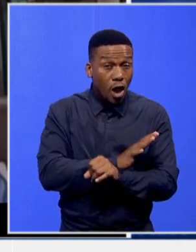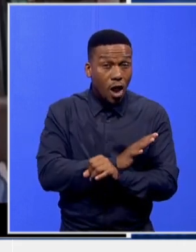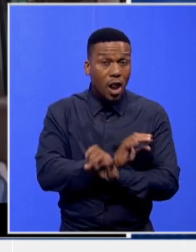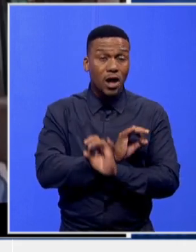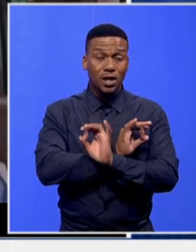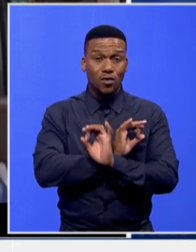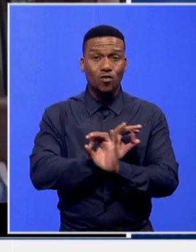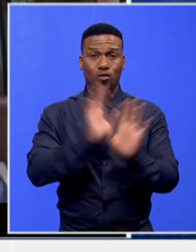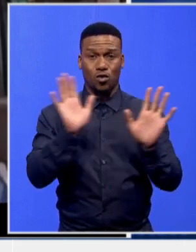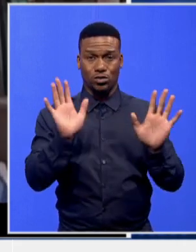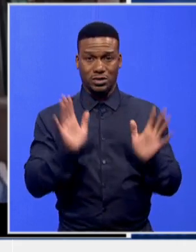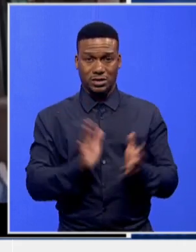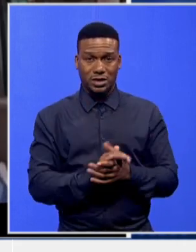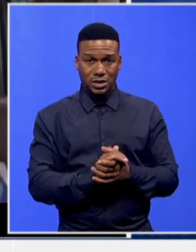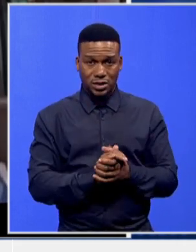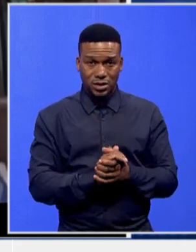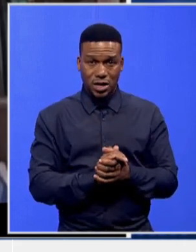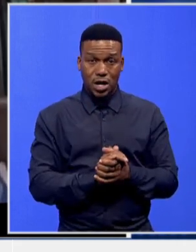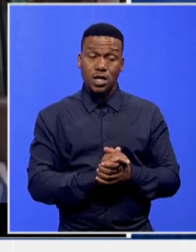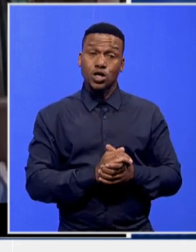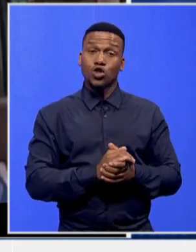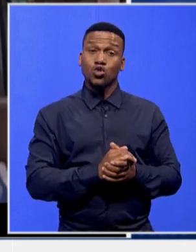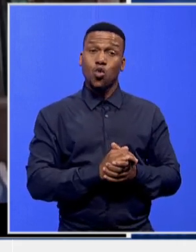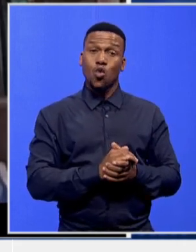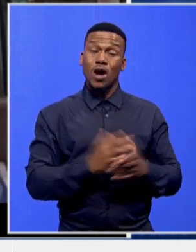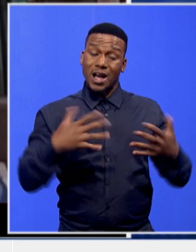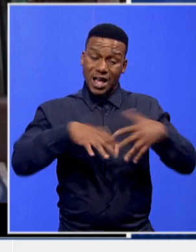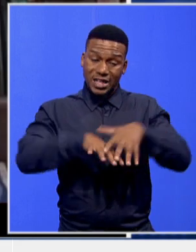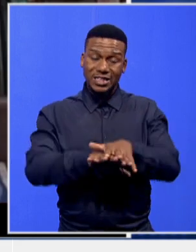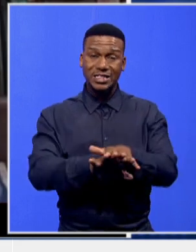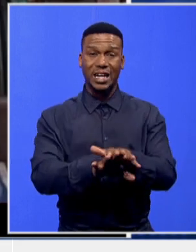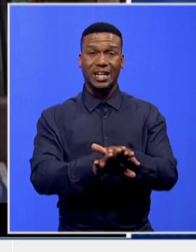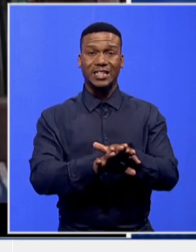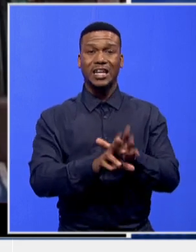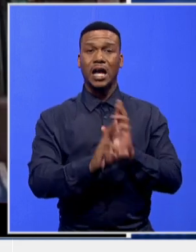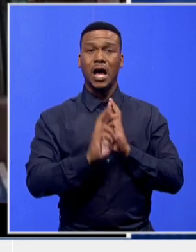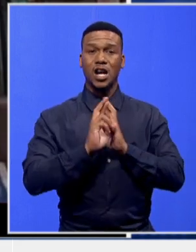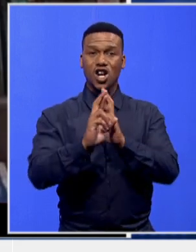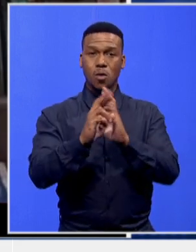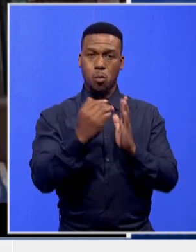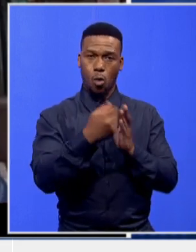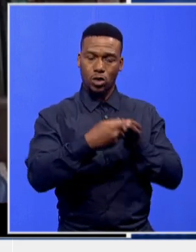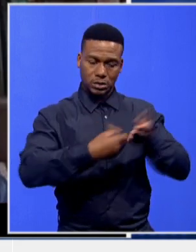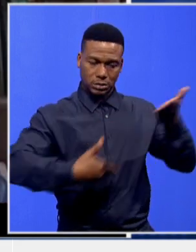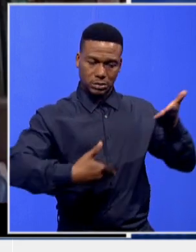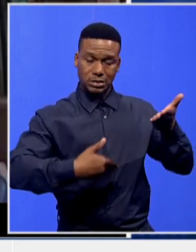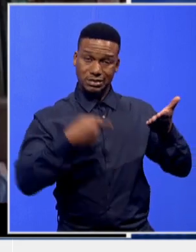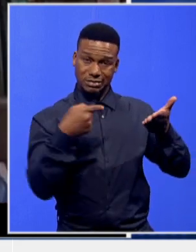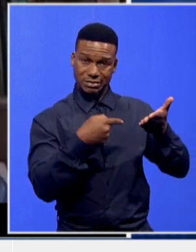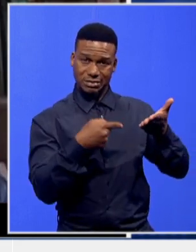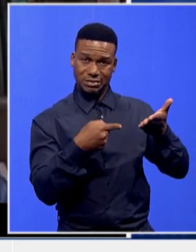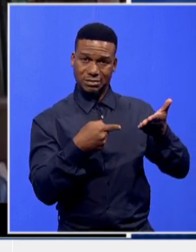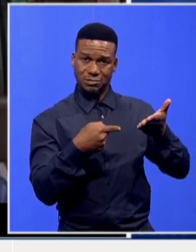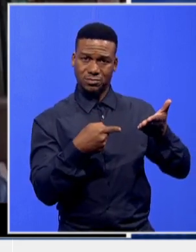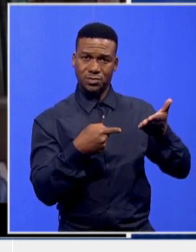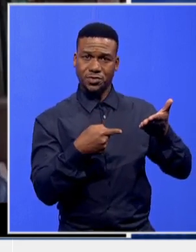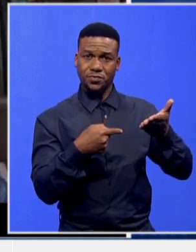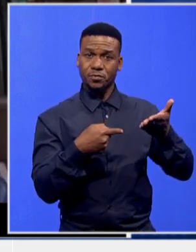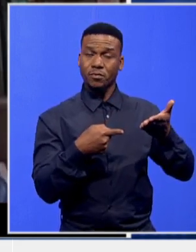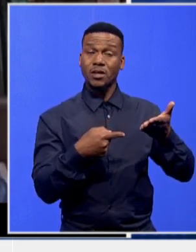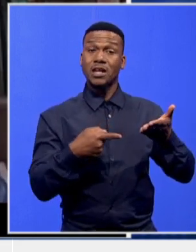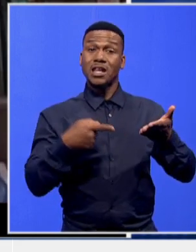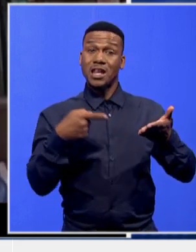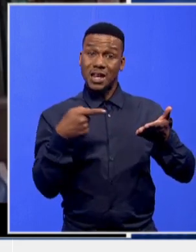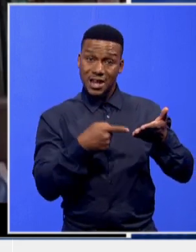the integrated report, and I must make it clear, it's going to be exactly the full disclosure, the qualification will